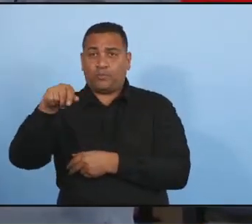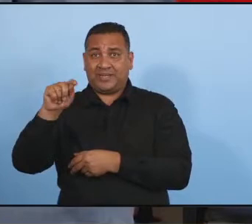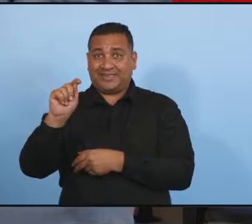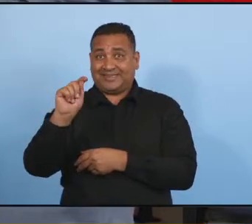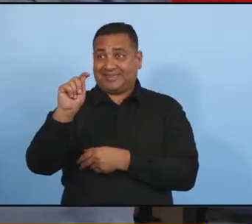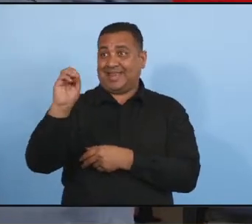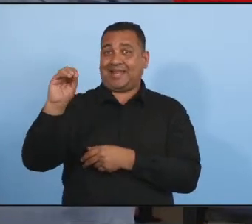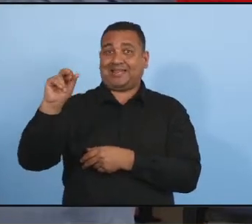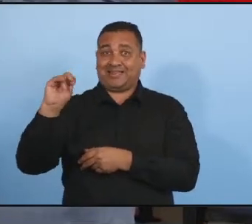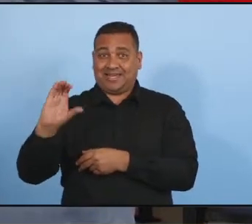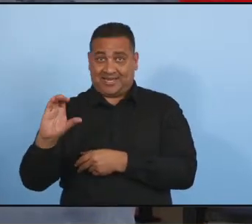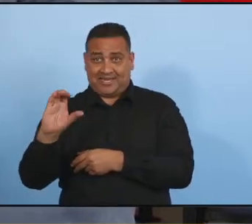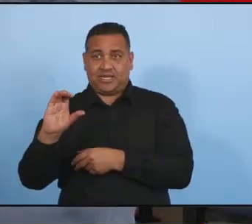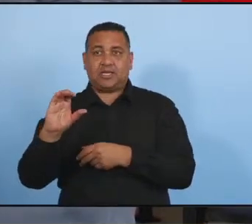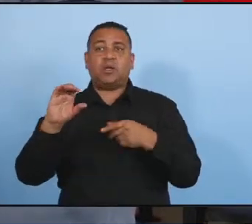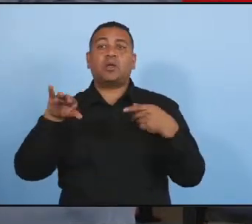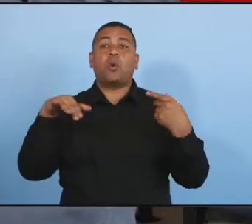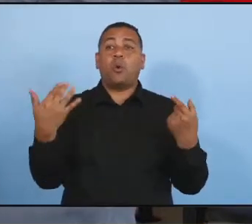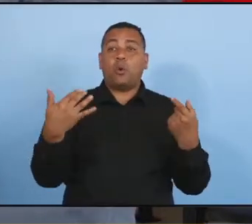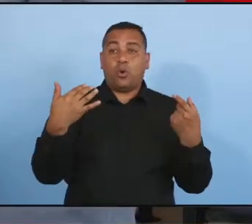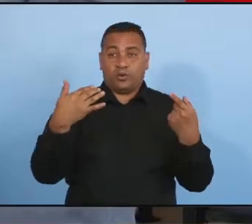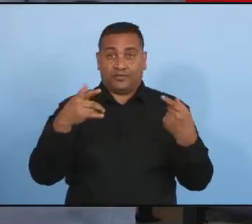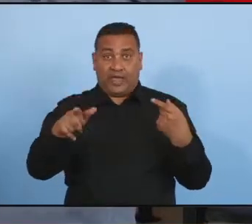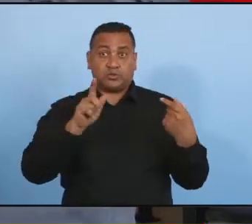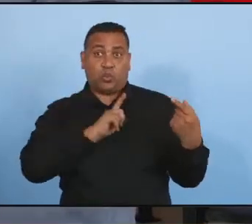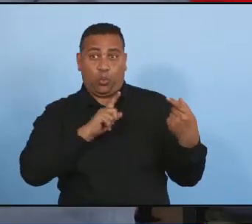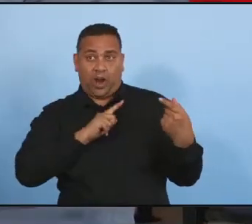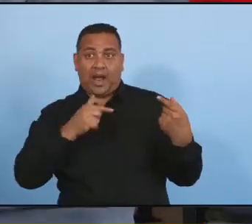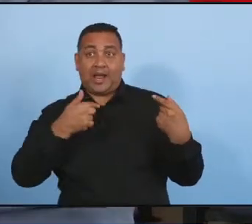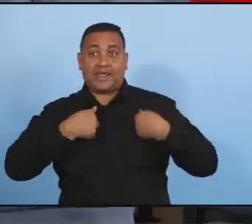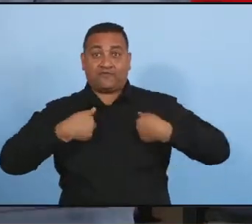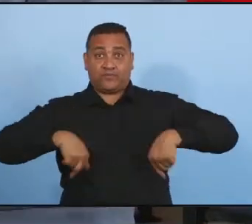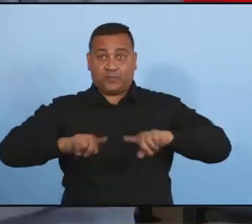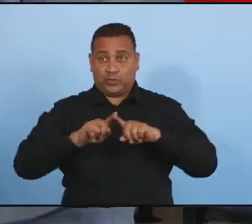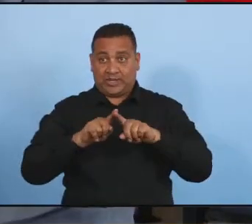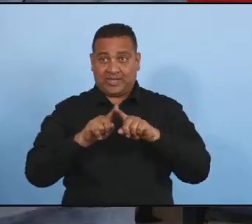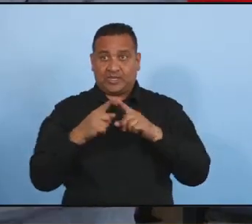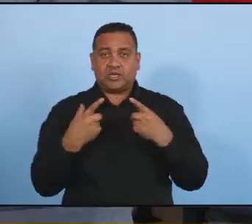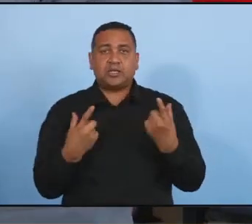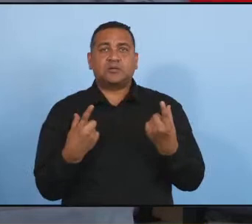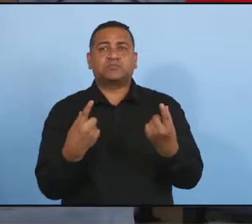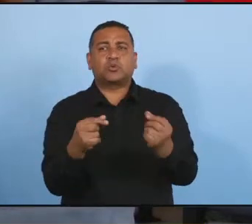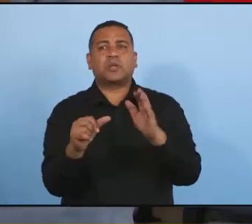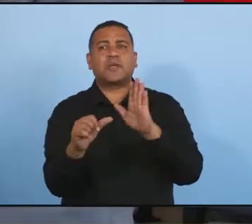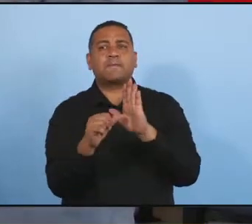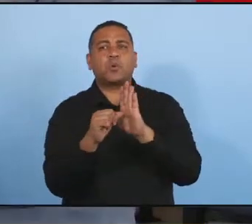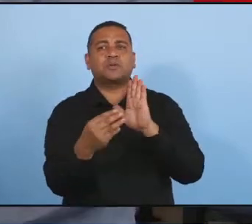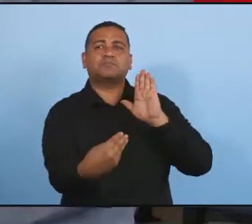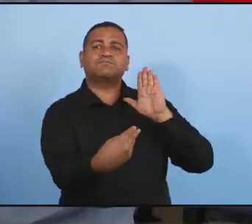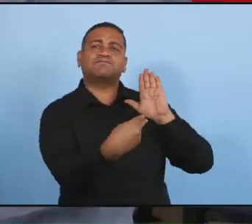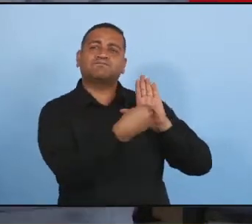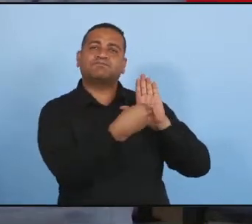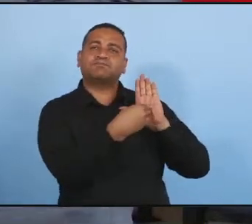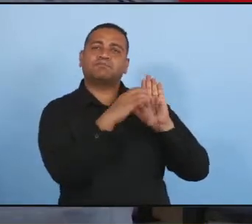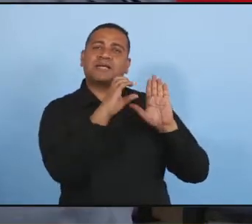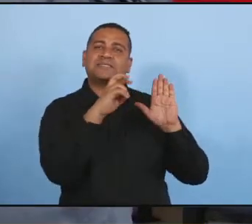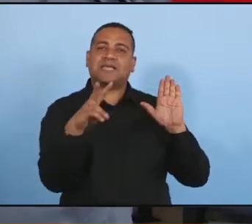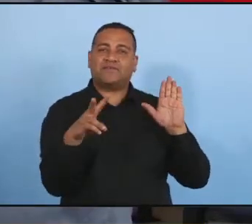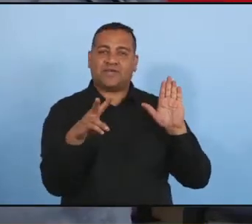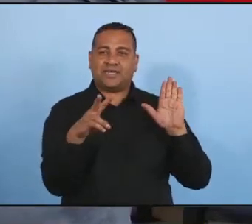it is absolutely important that you have it on your resume and that you also have the certificate, which is what you will receive here from us.